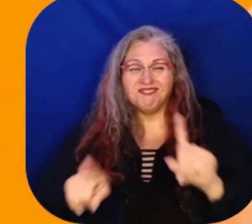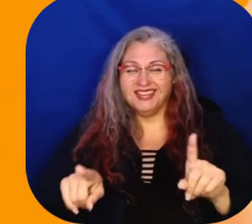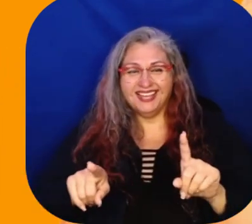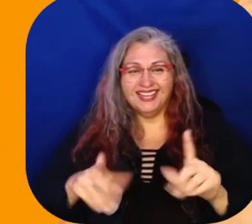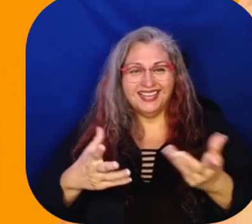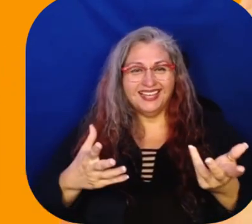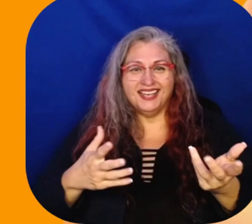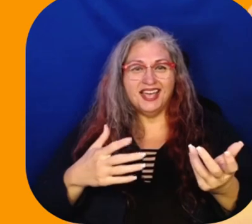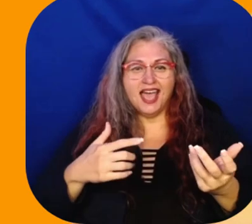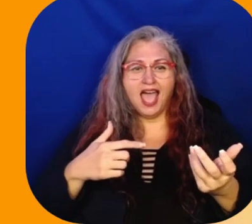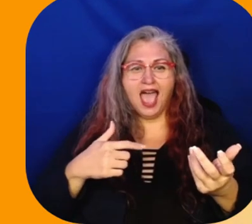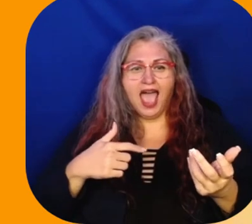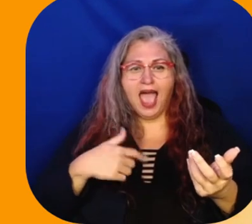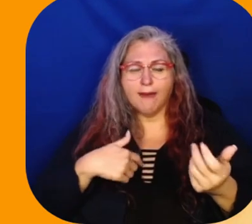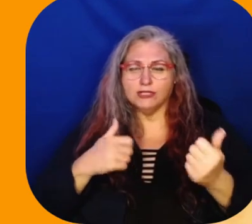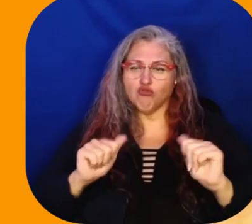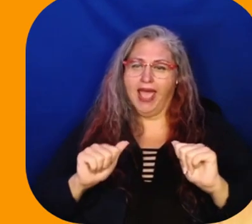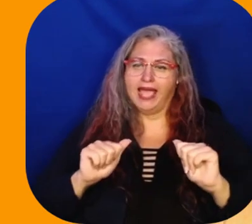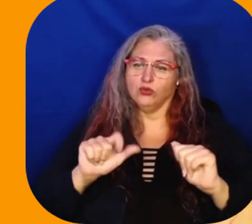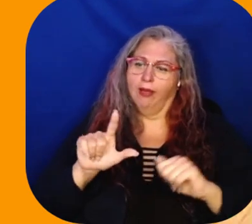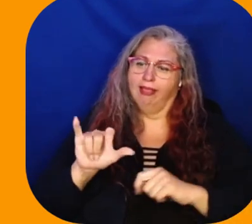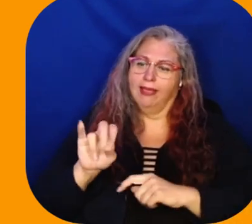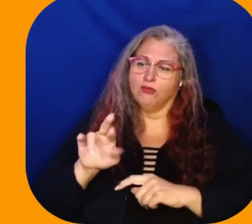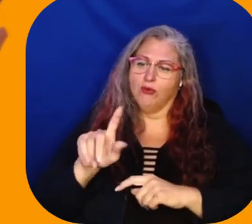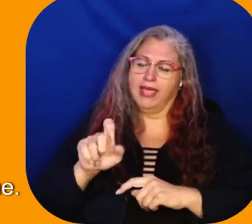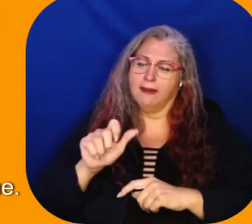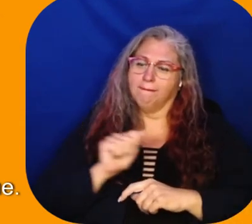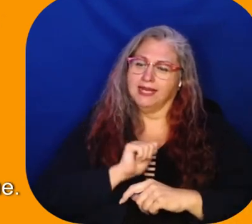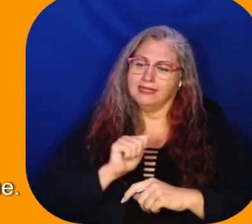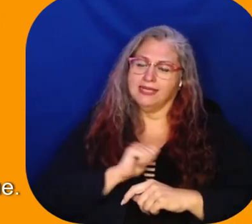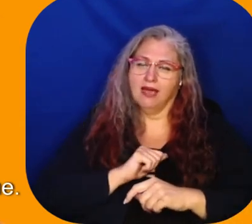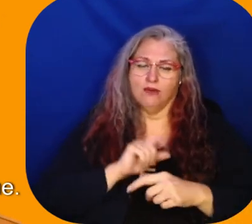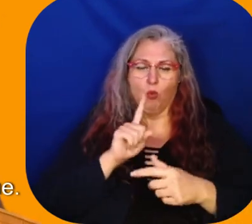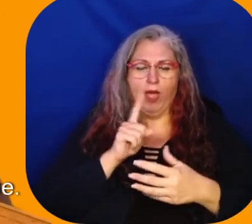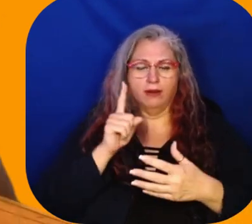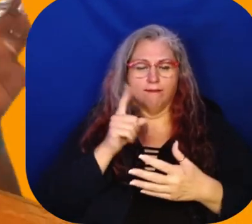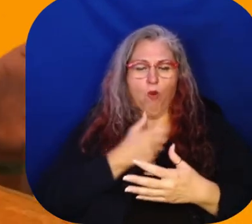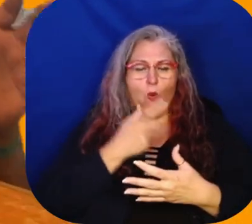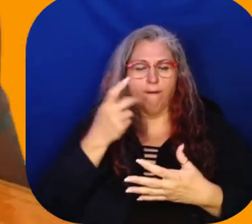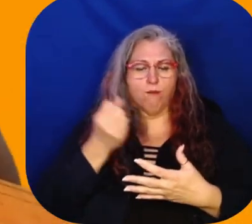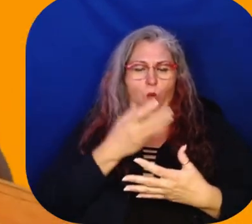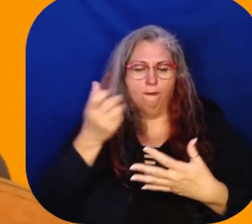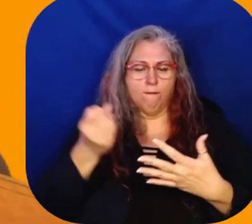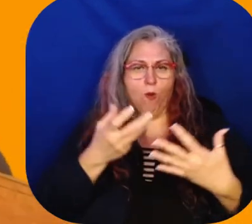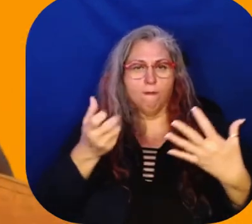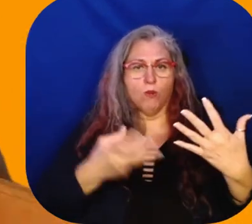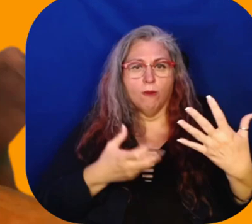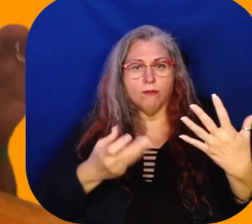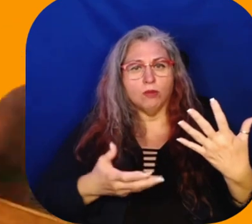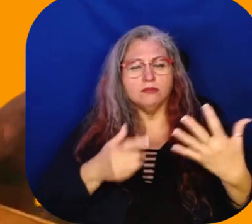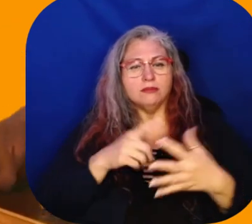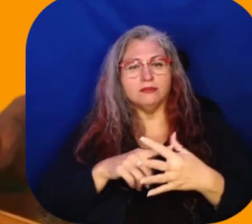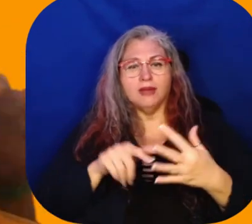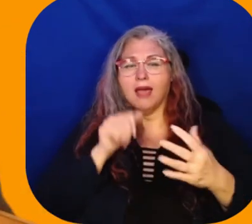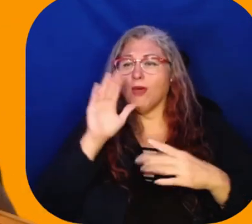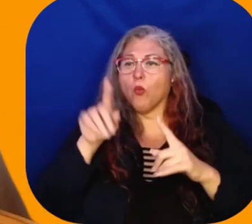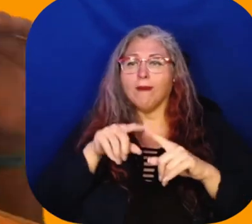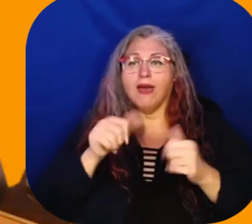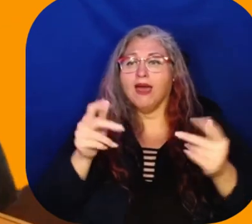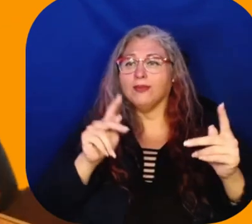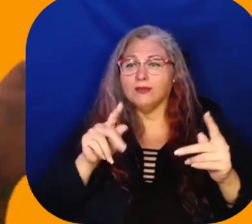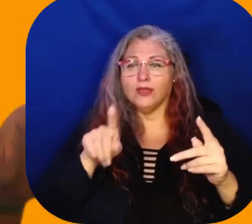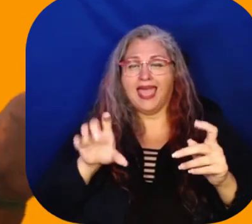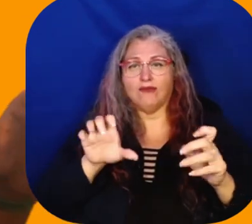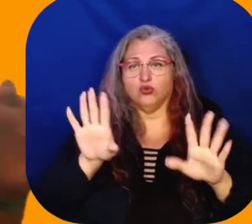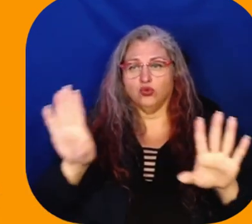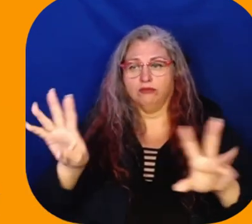I'm just trying to liberate myself one poem at a time. One poem at a time. That's what this is about for me. I'm not worried about anybody else. They got to do their own work. They got to